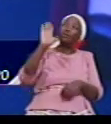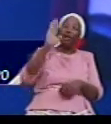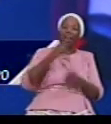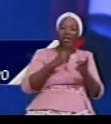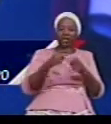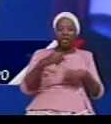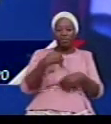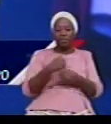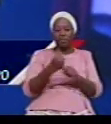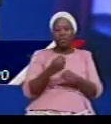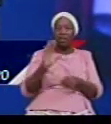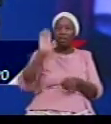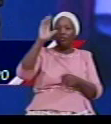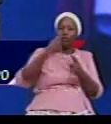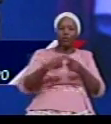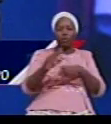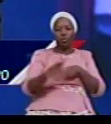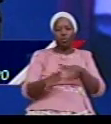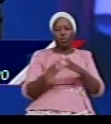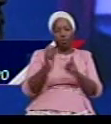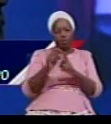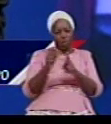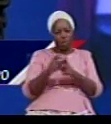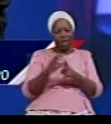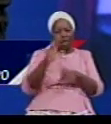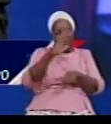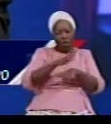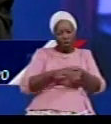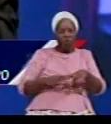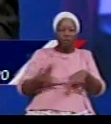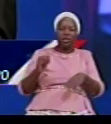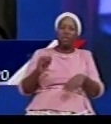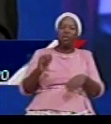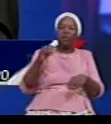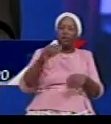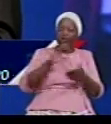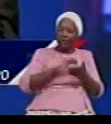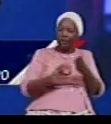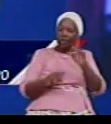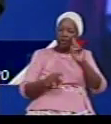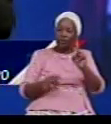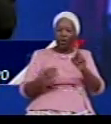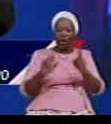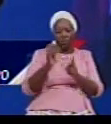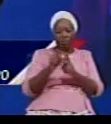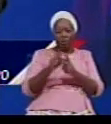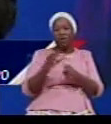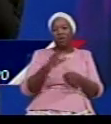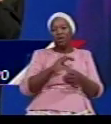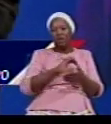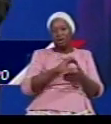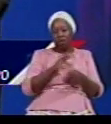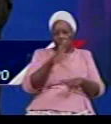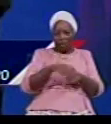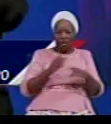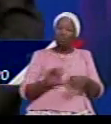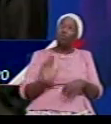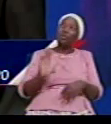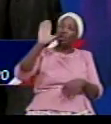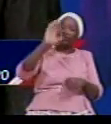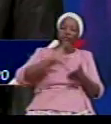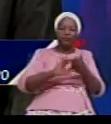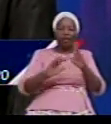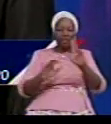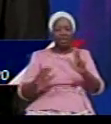the word in verse 1. He calls it him in verse 3. It's Jesus Christ the